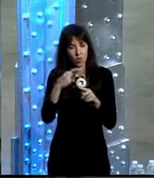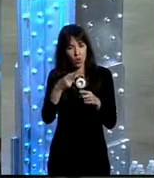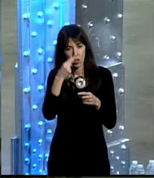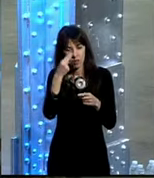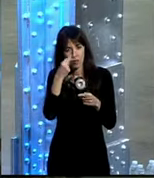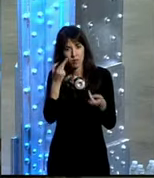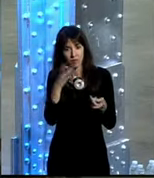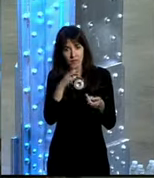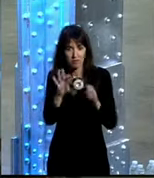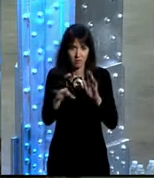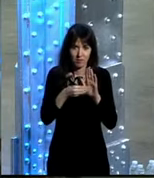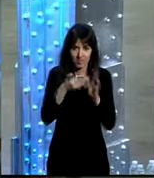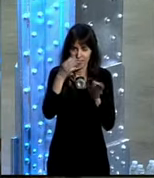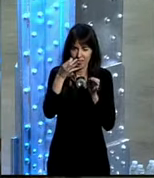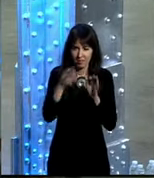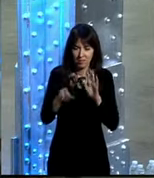But